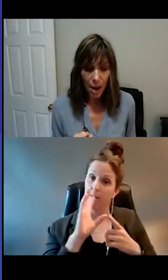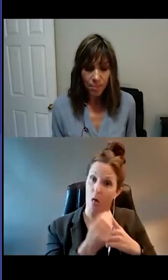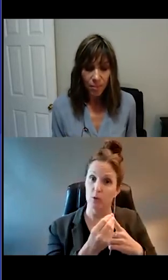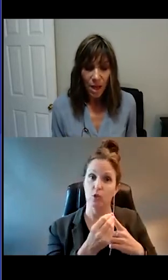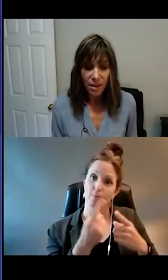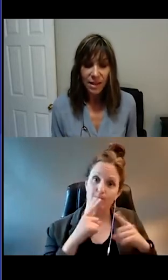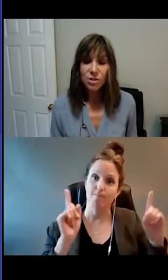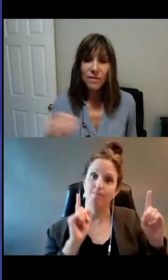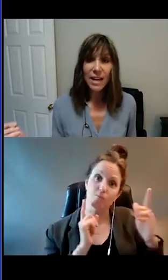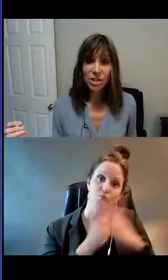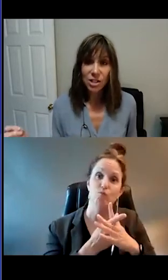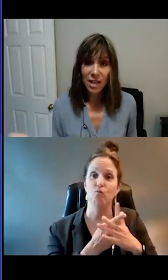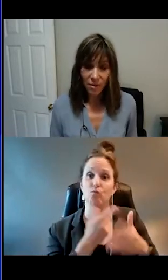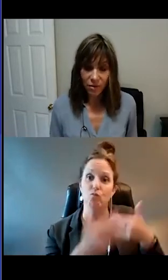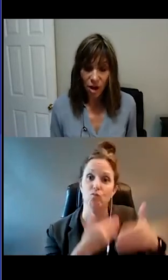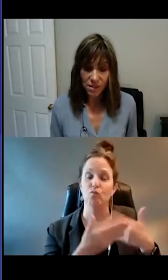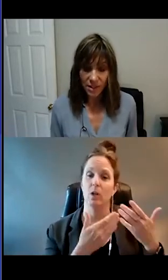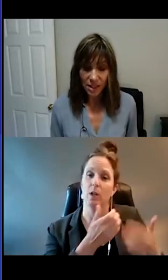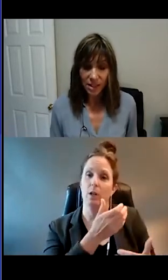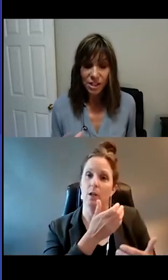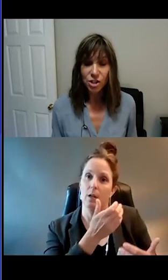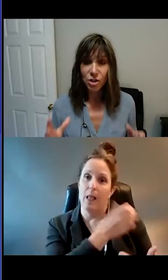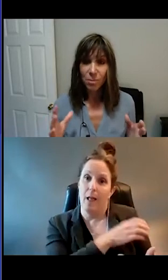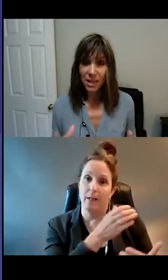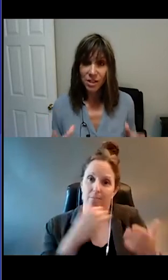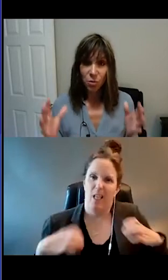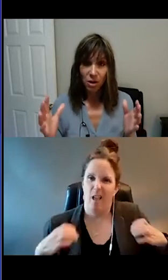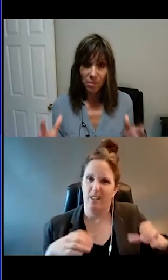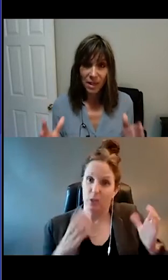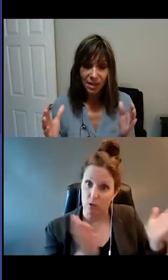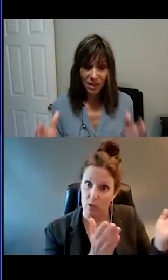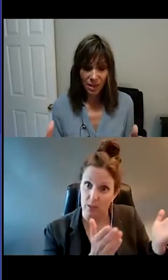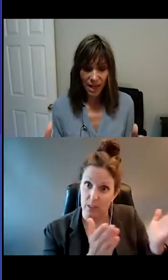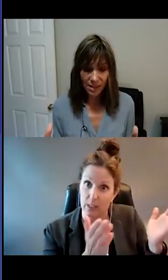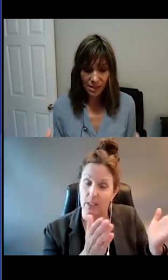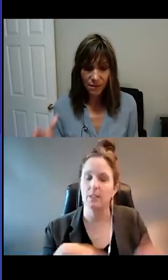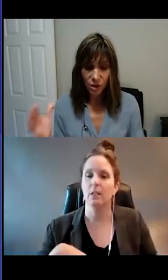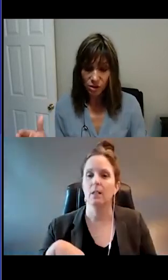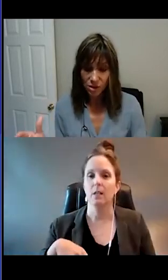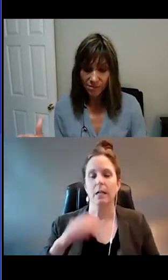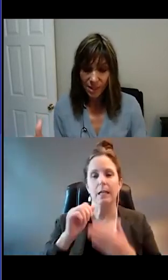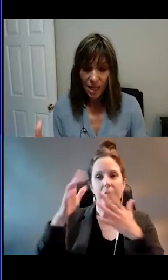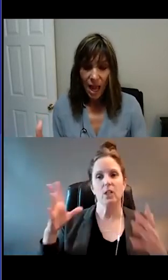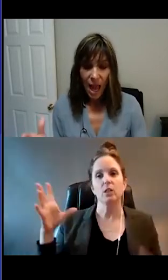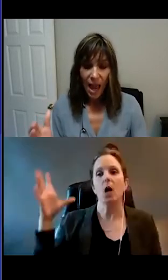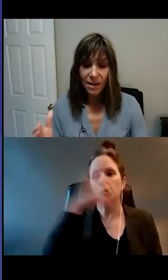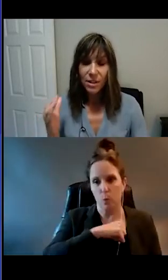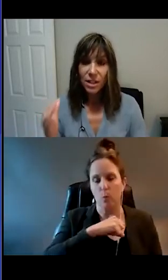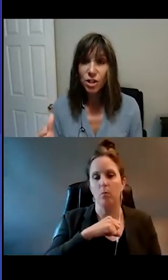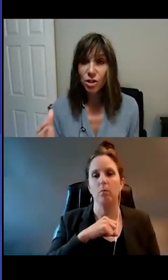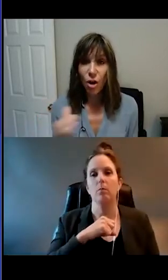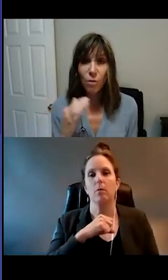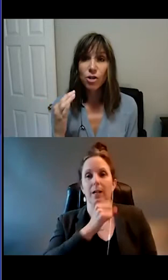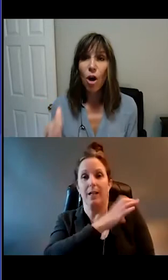if the leaders of the agency have a philosophy that clinicians are going to place the well-being of the client first,